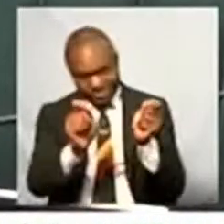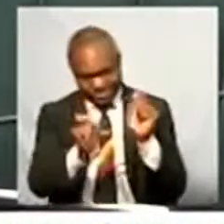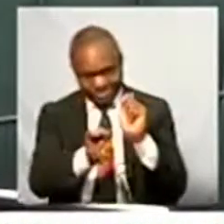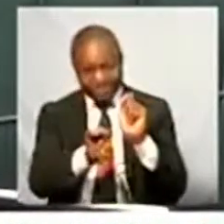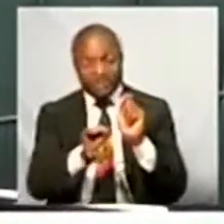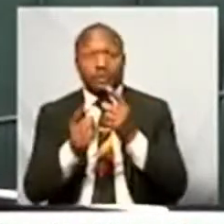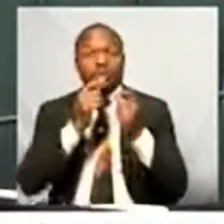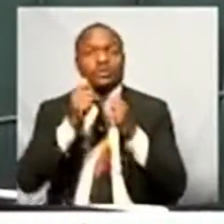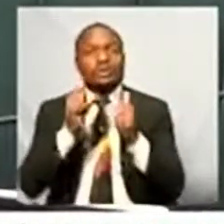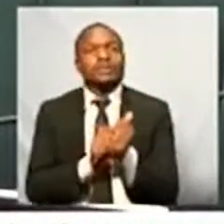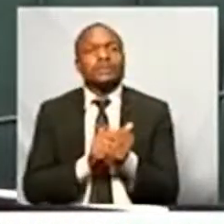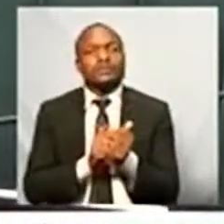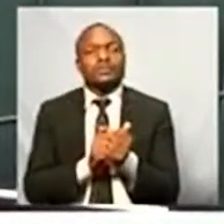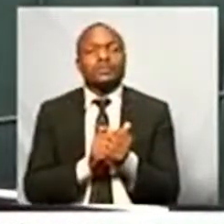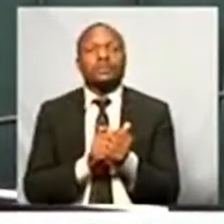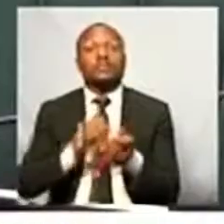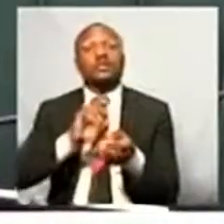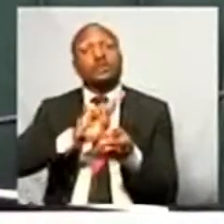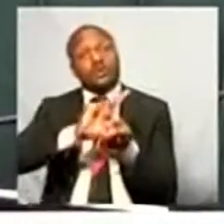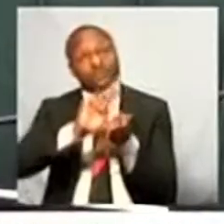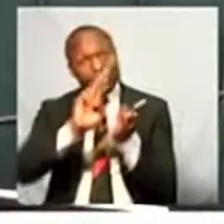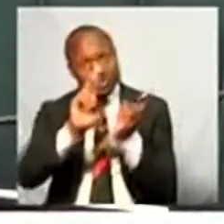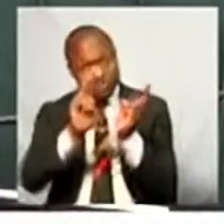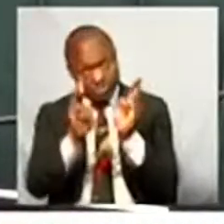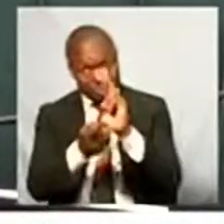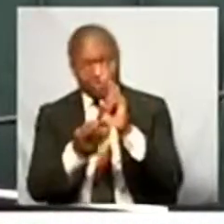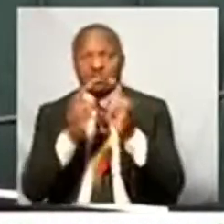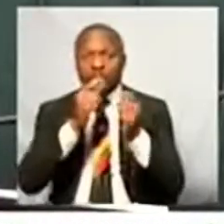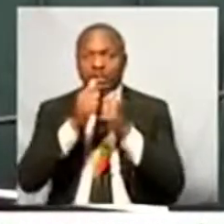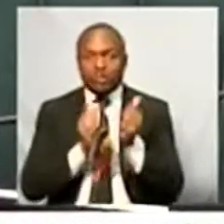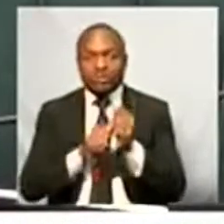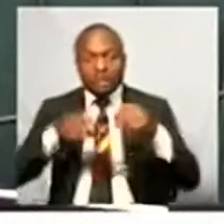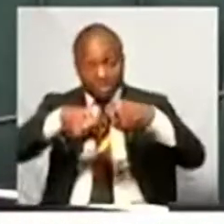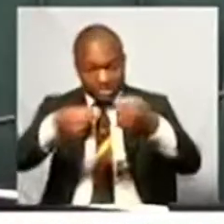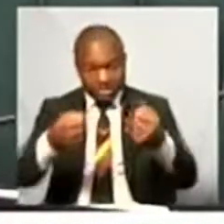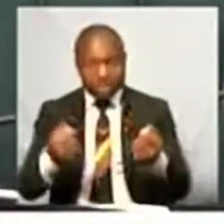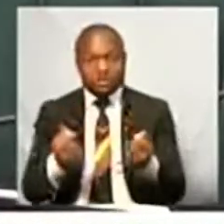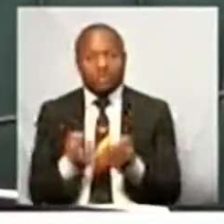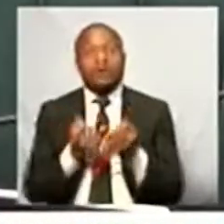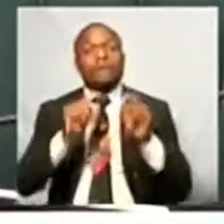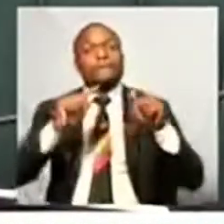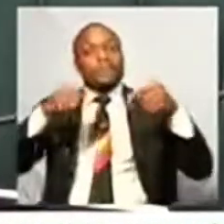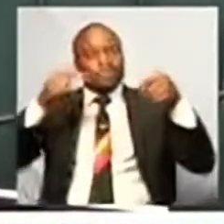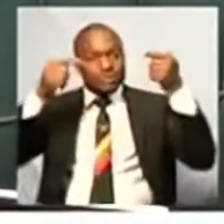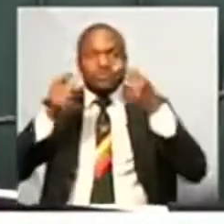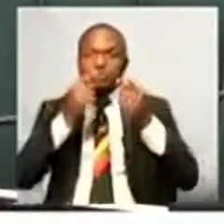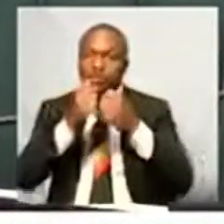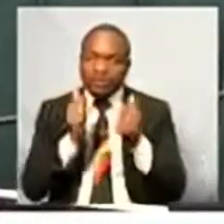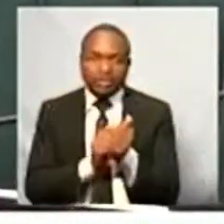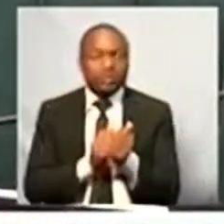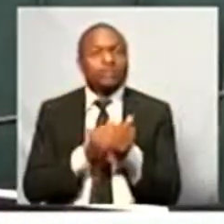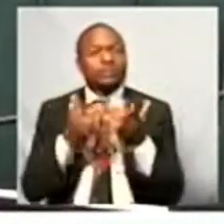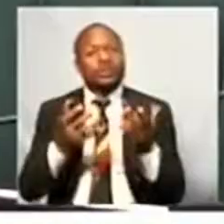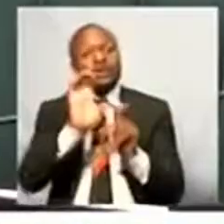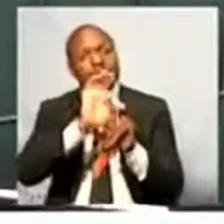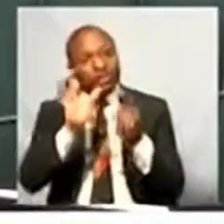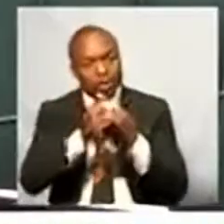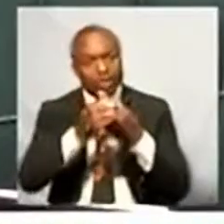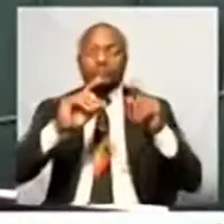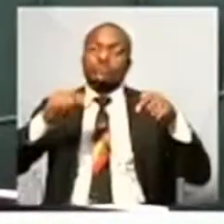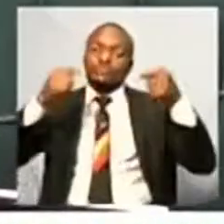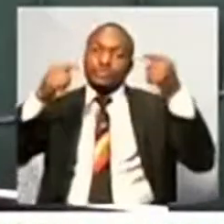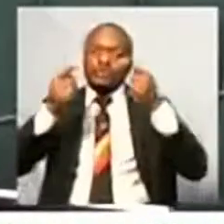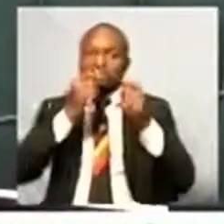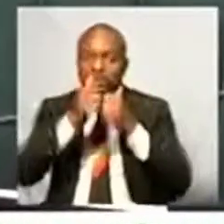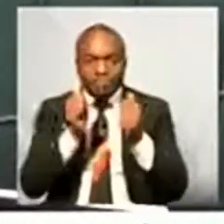when we are talking about evolution, Madam Speaker, we talk about societal progress, we also talk about culture progress, we